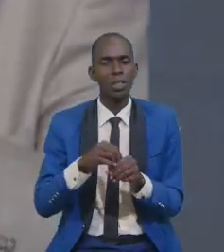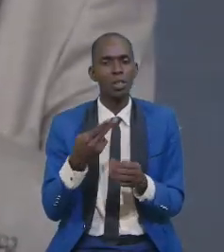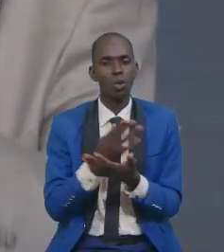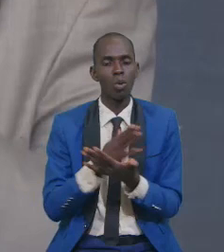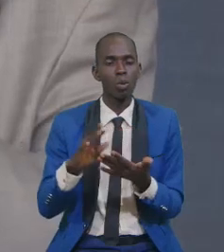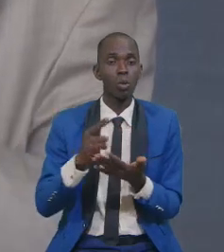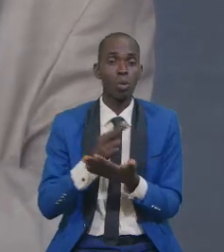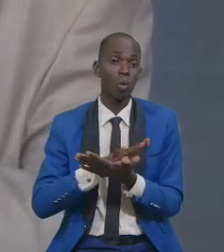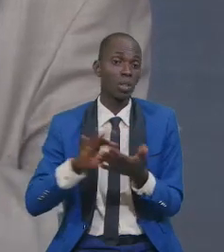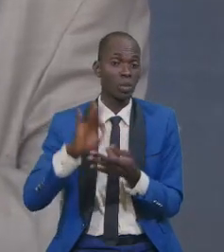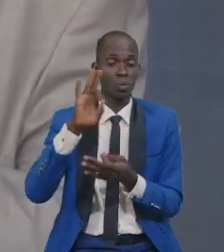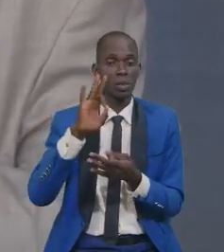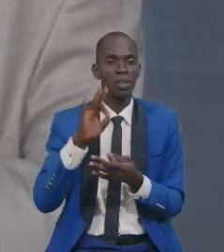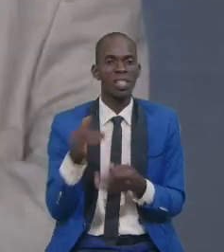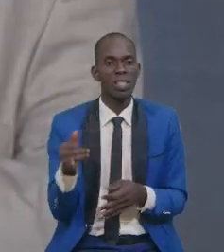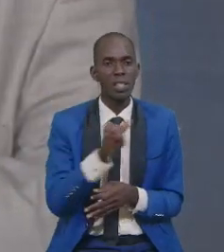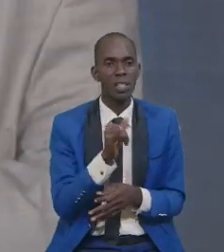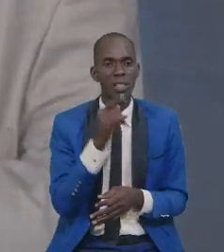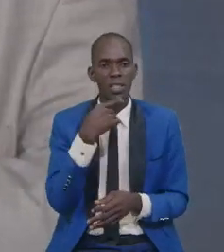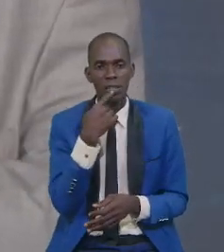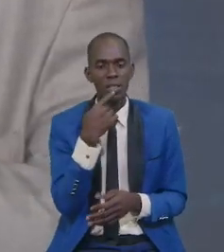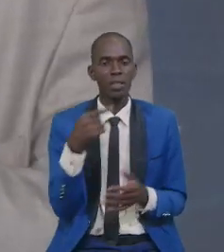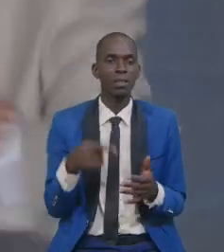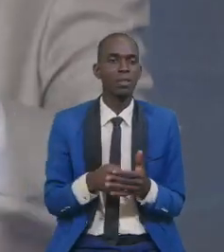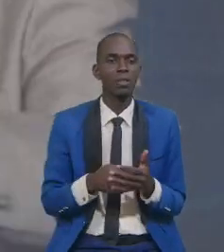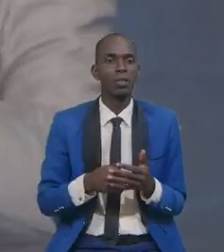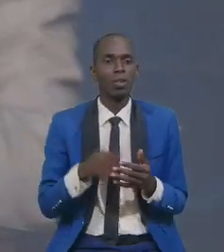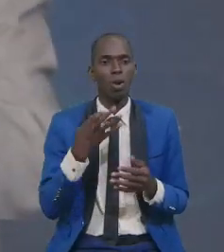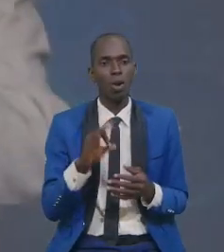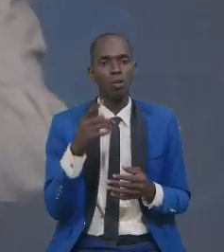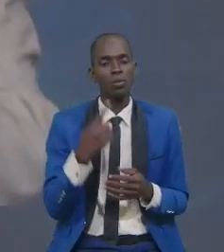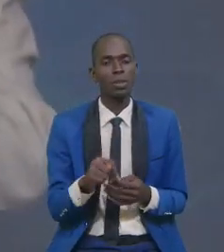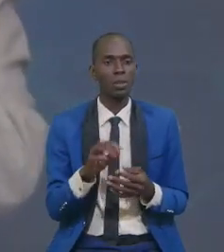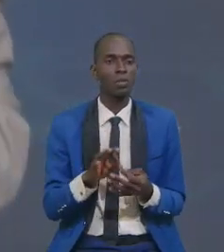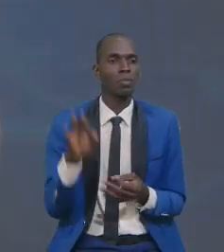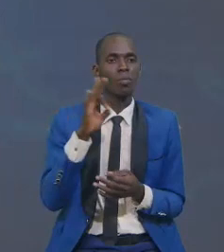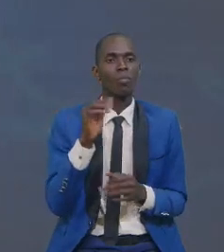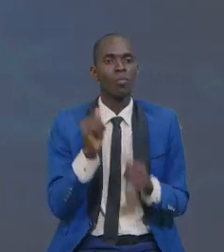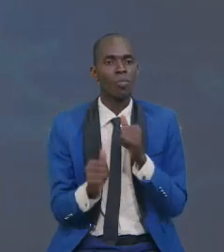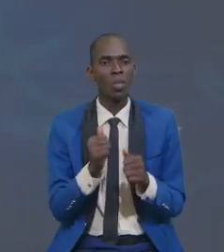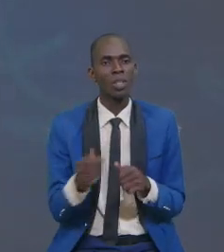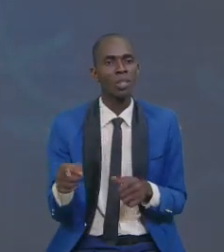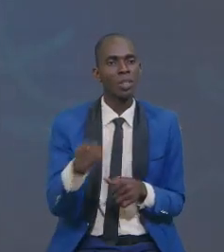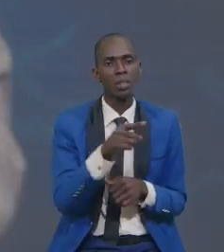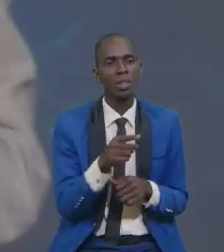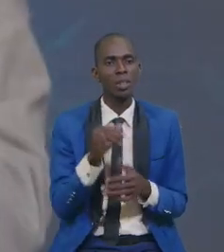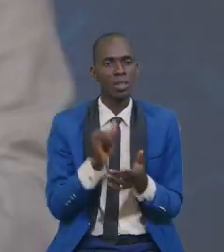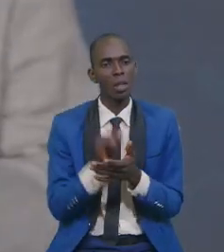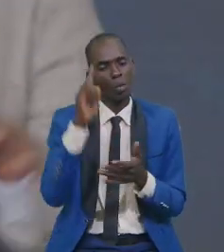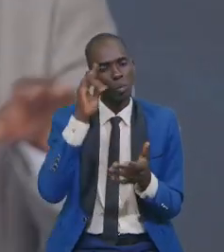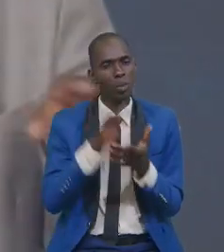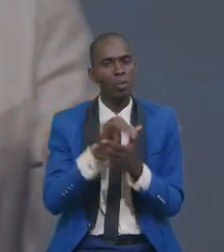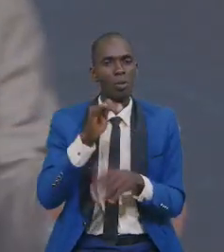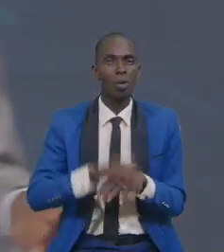They speak he of the Spirit, which they that believe on him